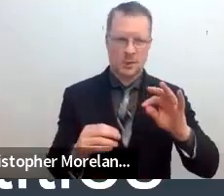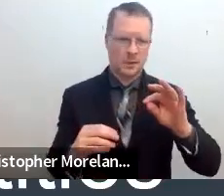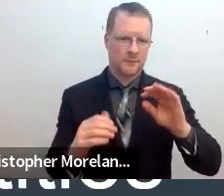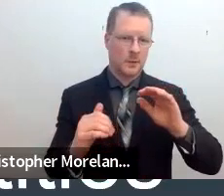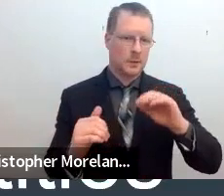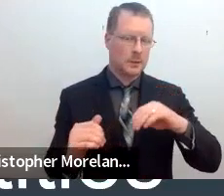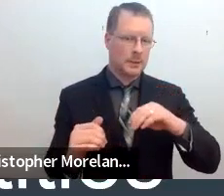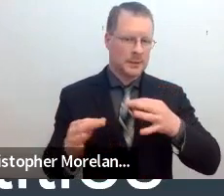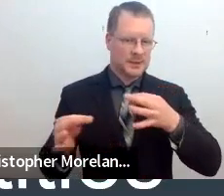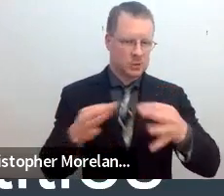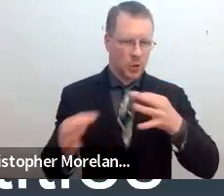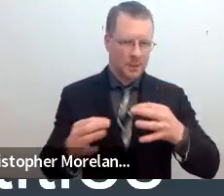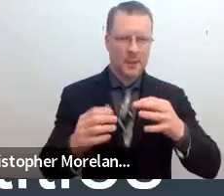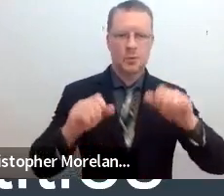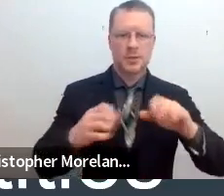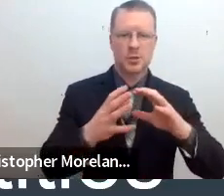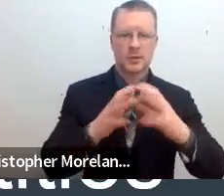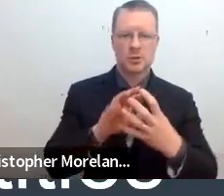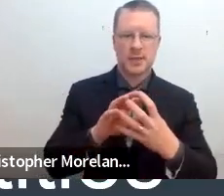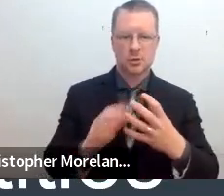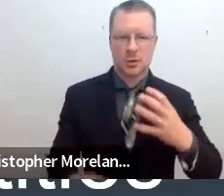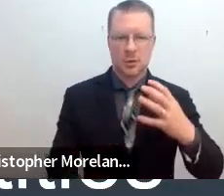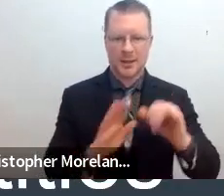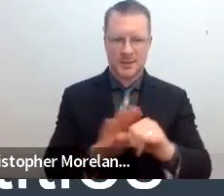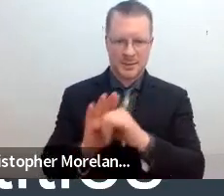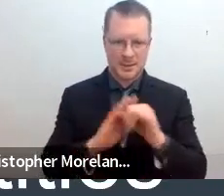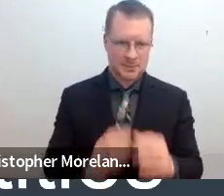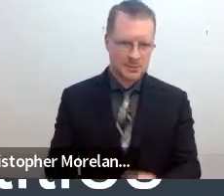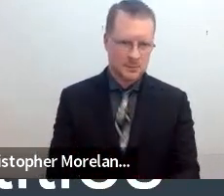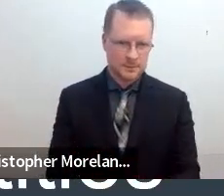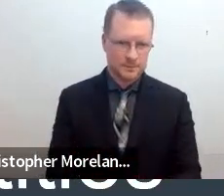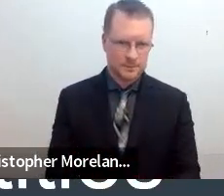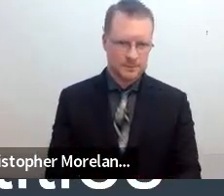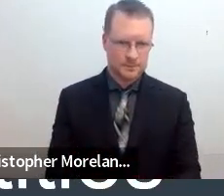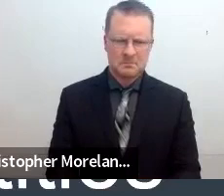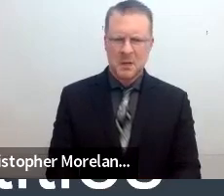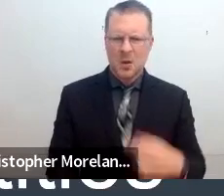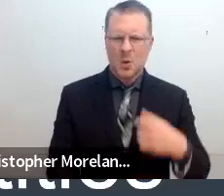We also want to acknowledge the importance of describing potential intersectional